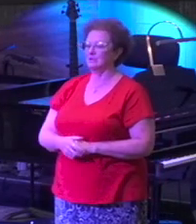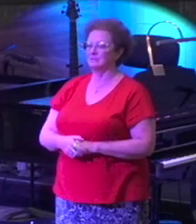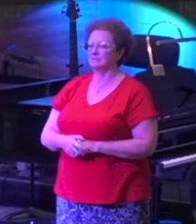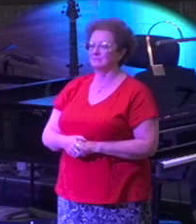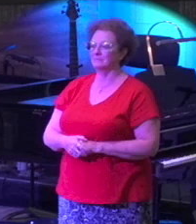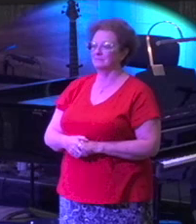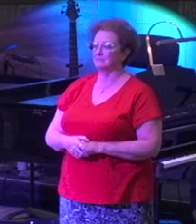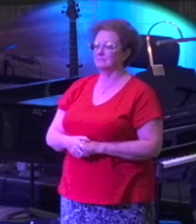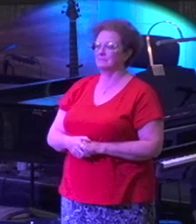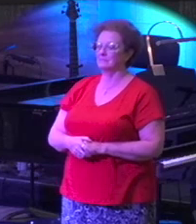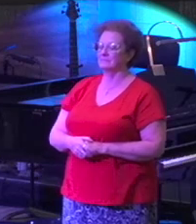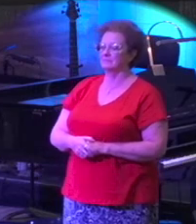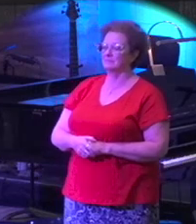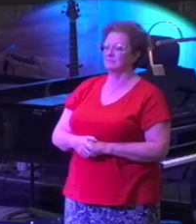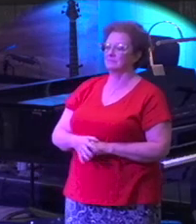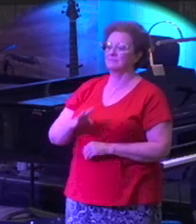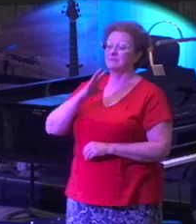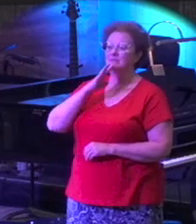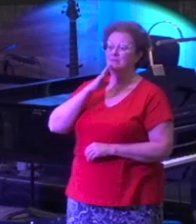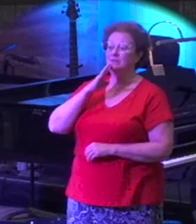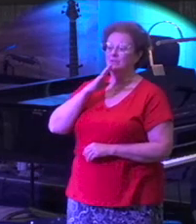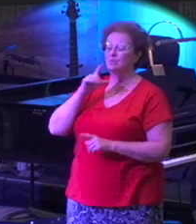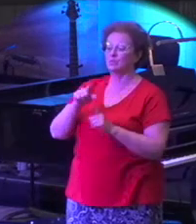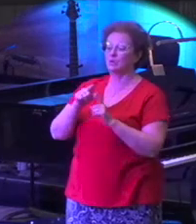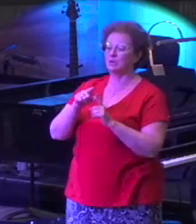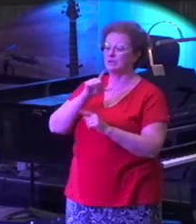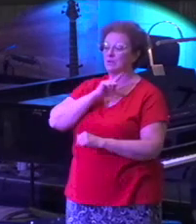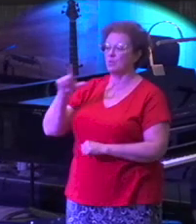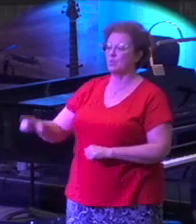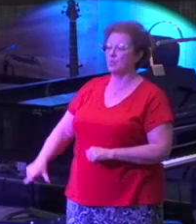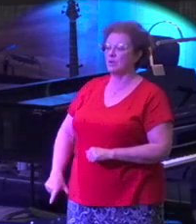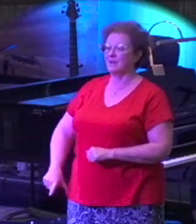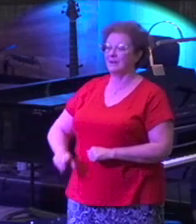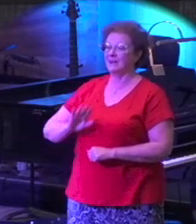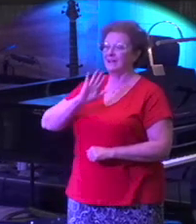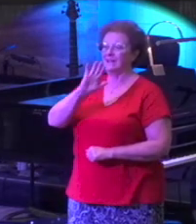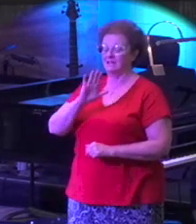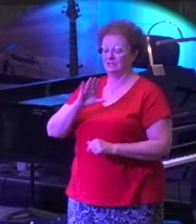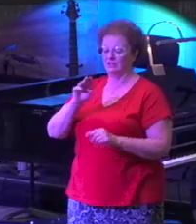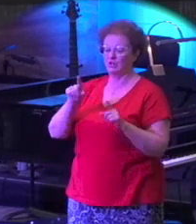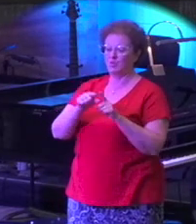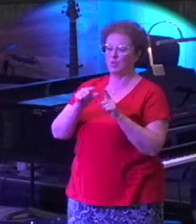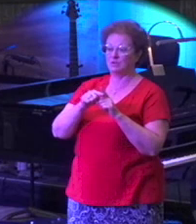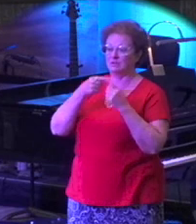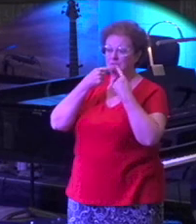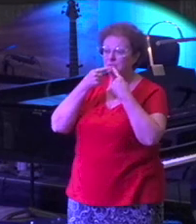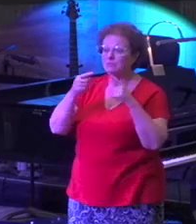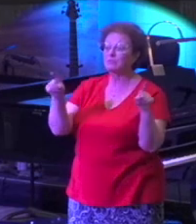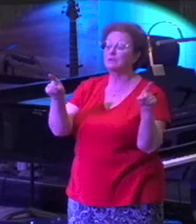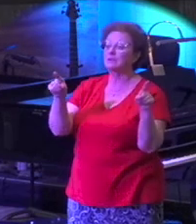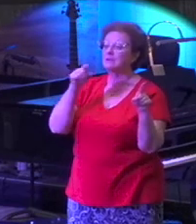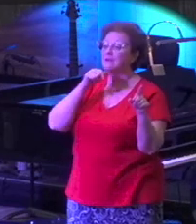Isaiah 55:11, right? Speaking of the word of the Lord, it says, "And so is my word that goes forth from my mouth. It shall